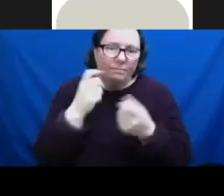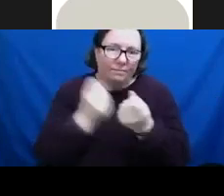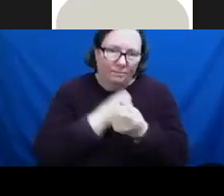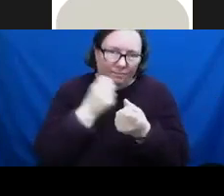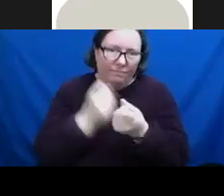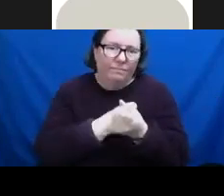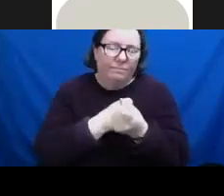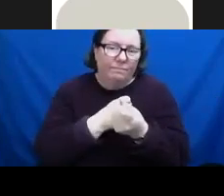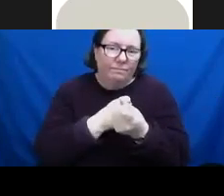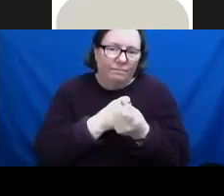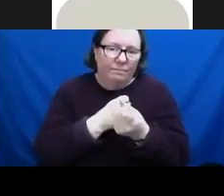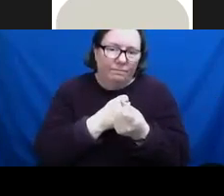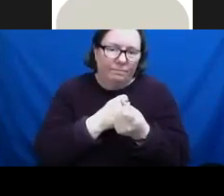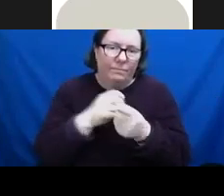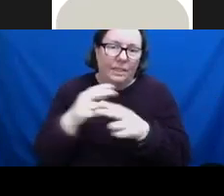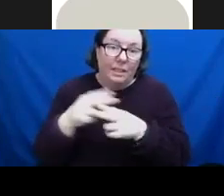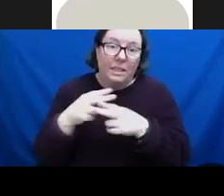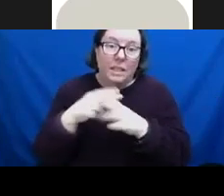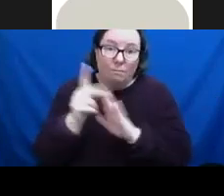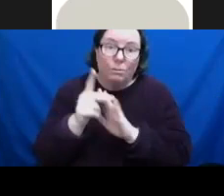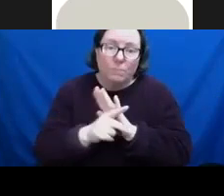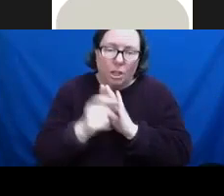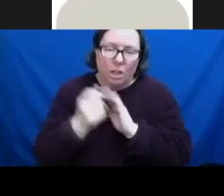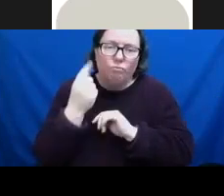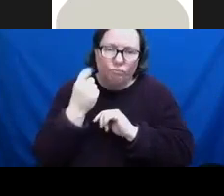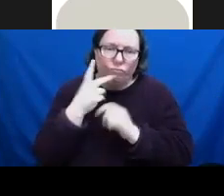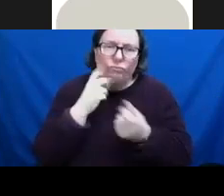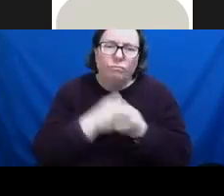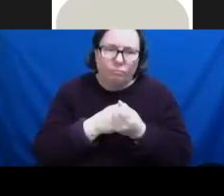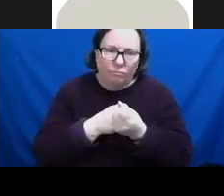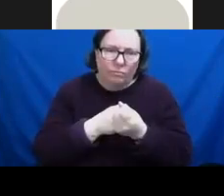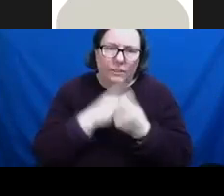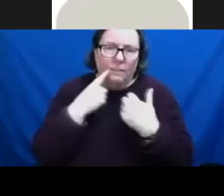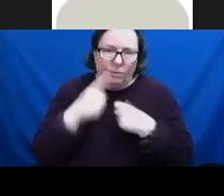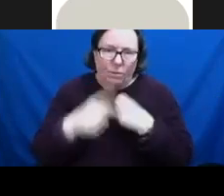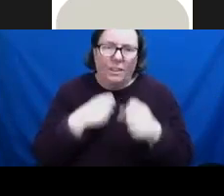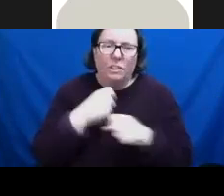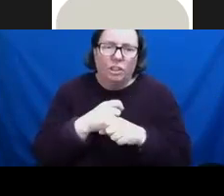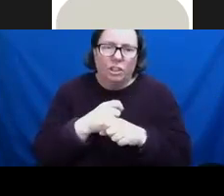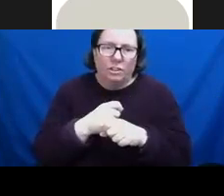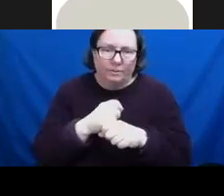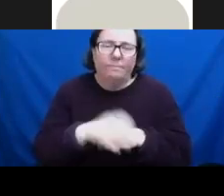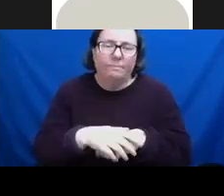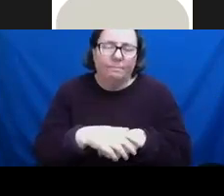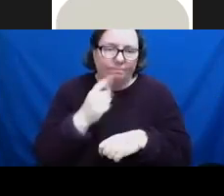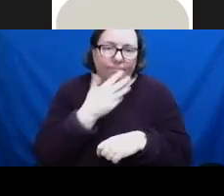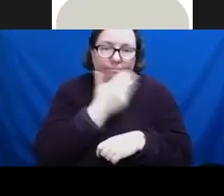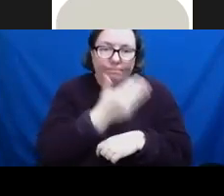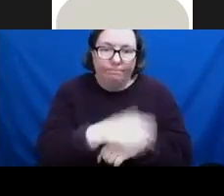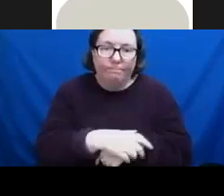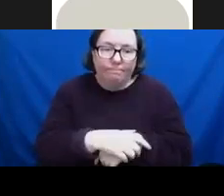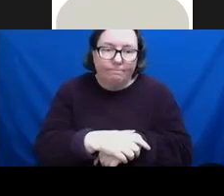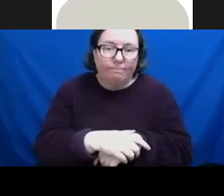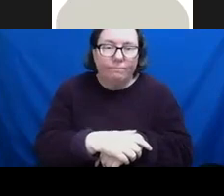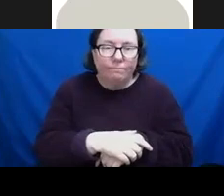supporting the temporary policy in place for this coming school year. Thank you very much.